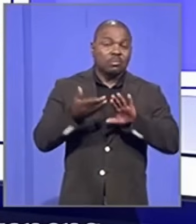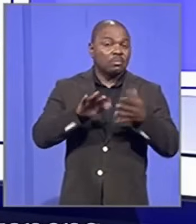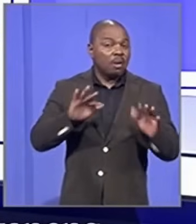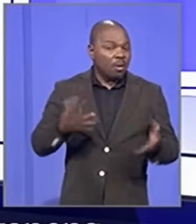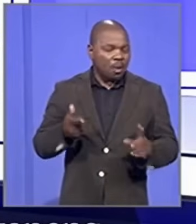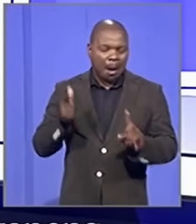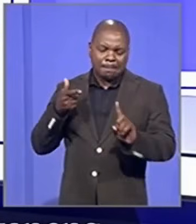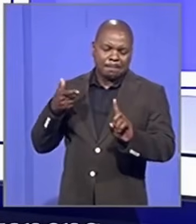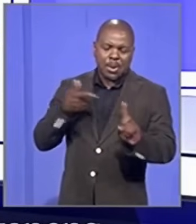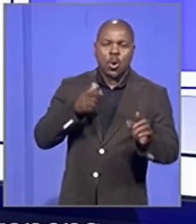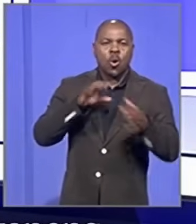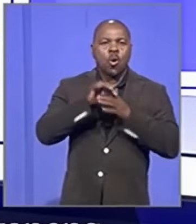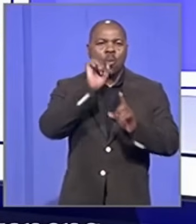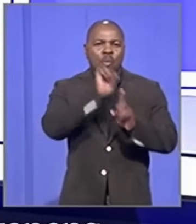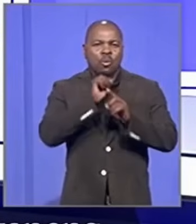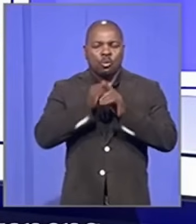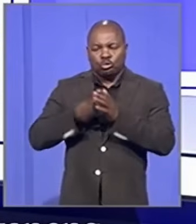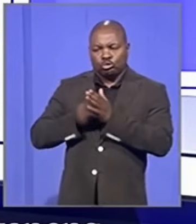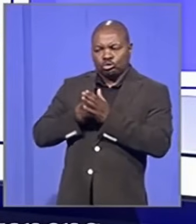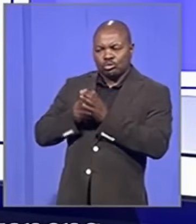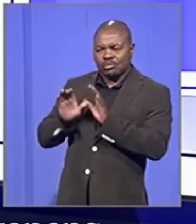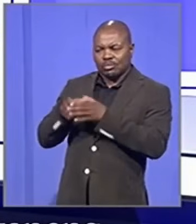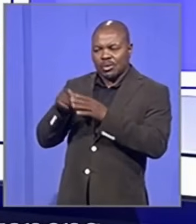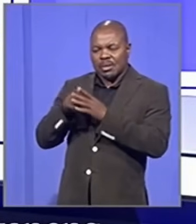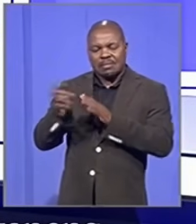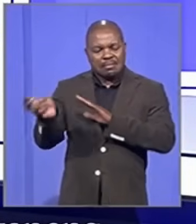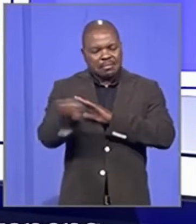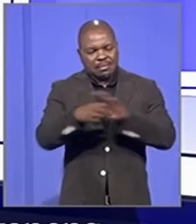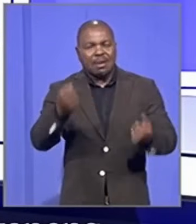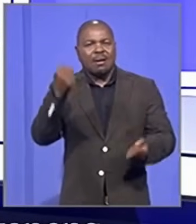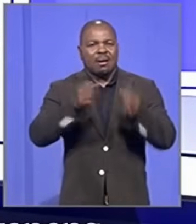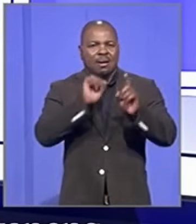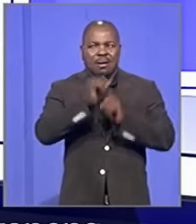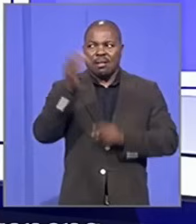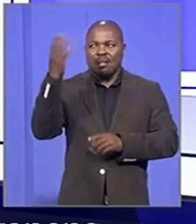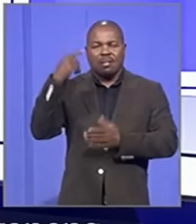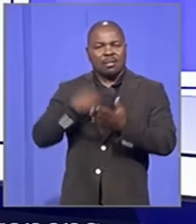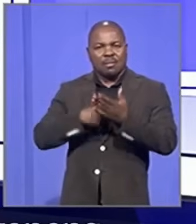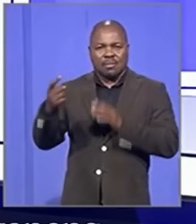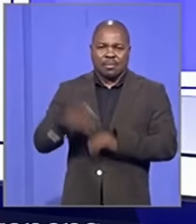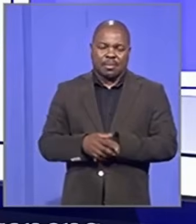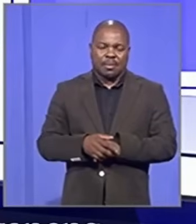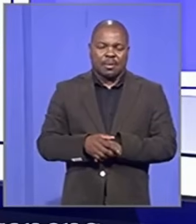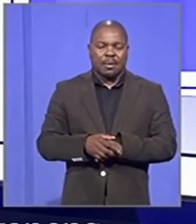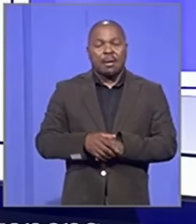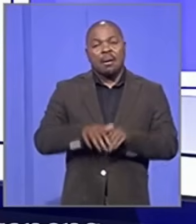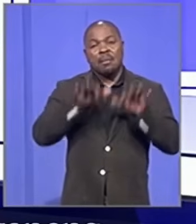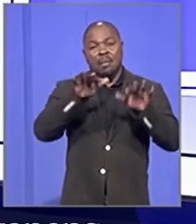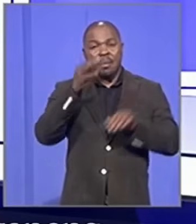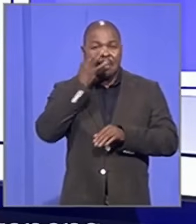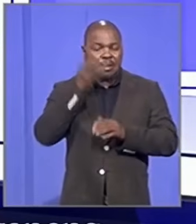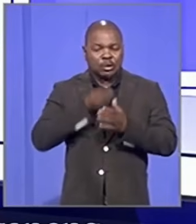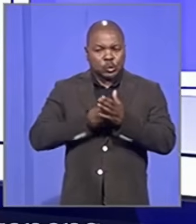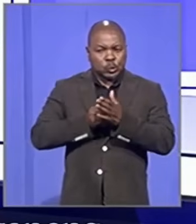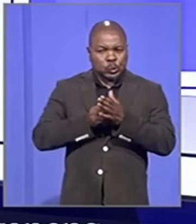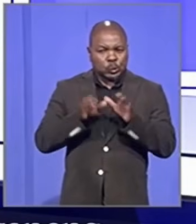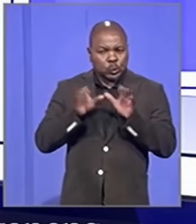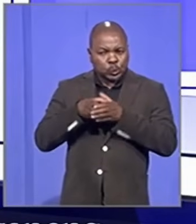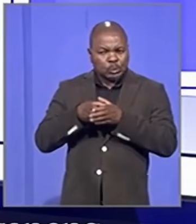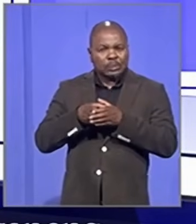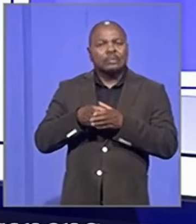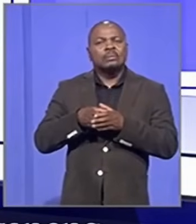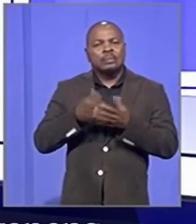bolawa ka legaeng la gagwe ke digongwana tšeo di utswitšego sefatanaga sa gagwe bekeng ya go feta. Badudi ba re go na le segongwana sa disenyi tšeo di